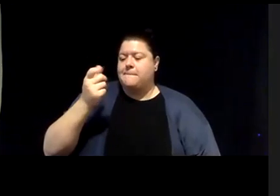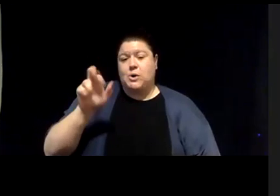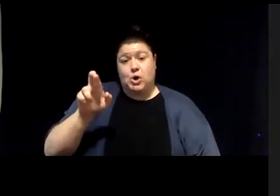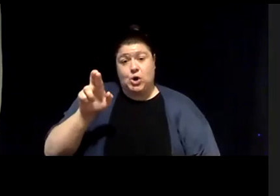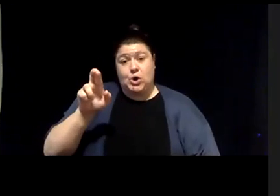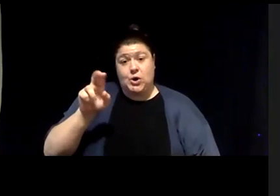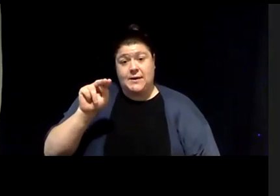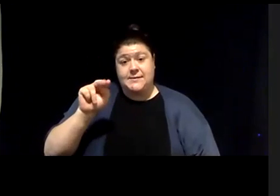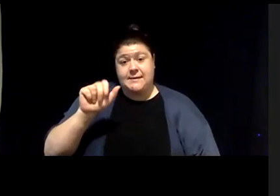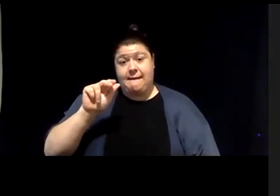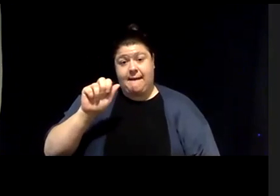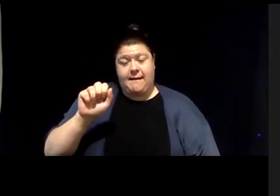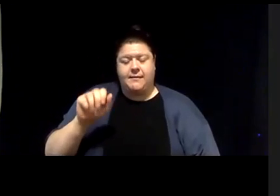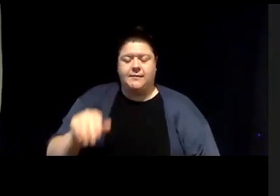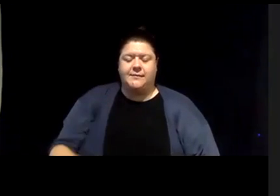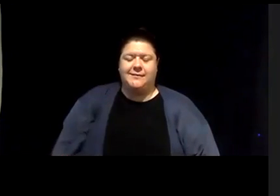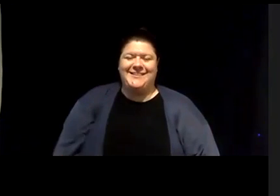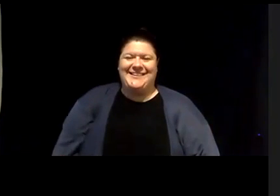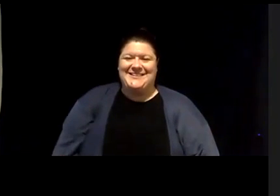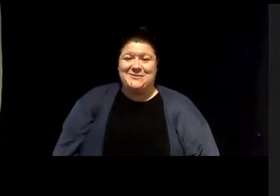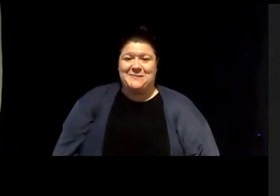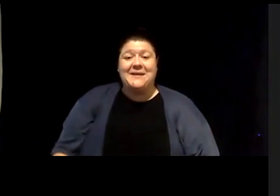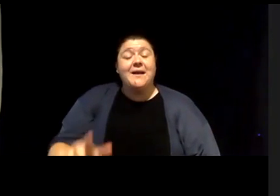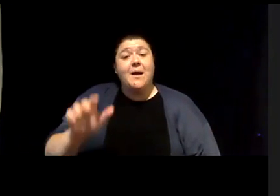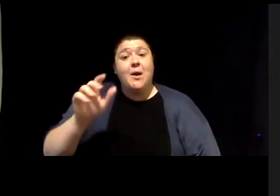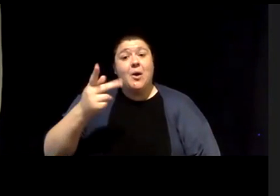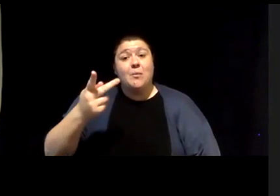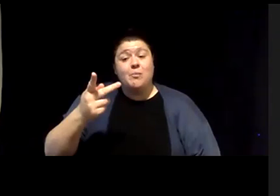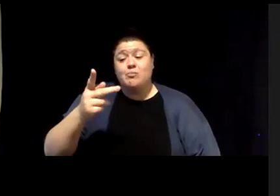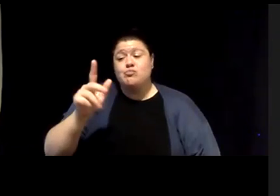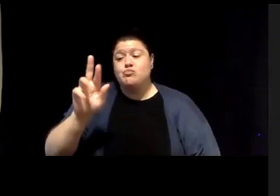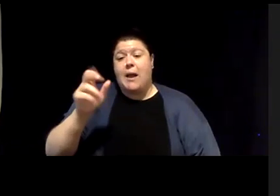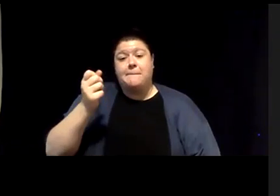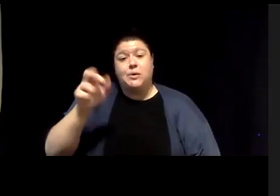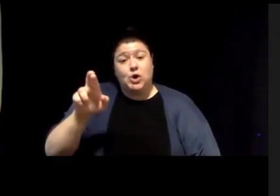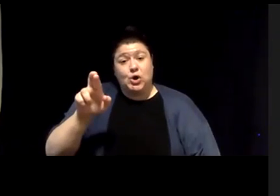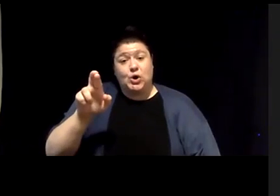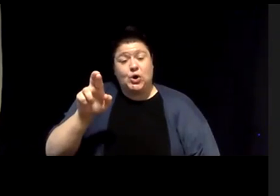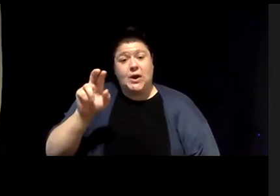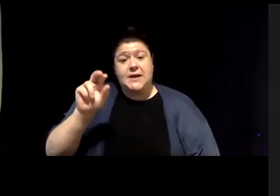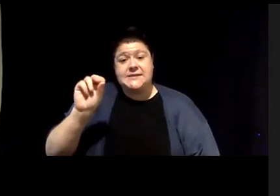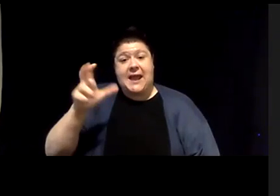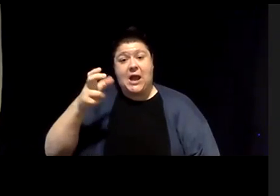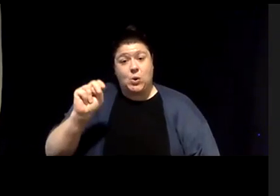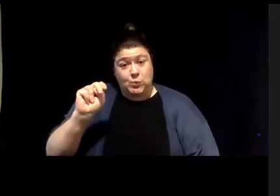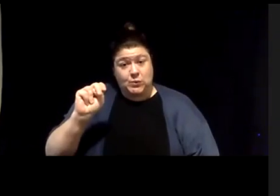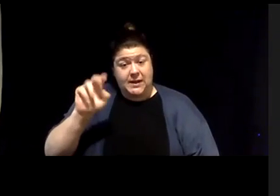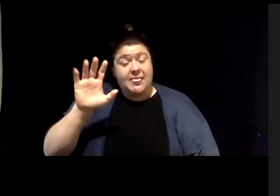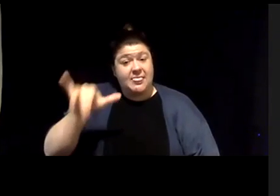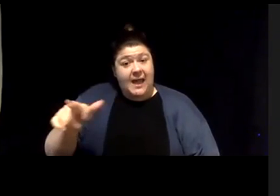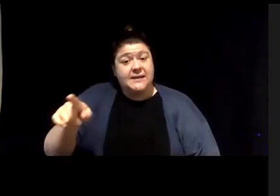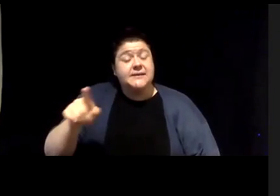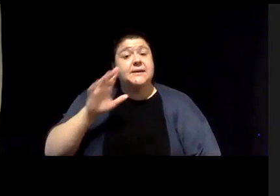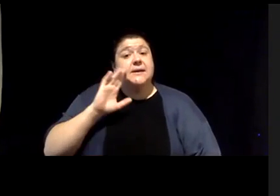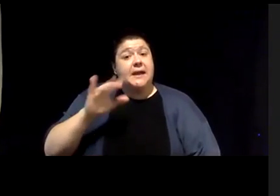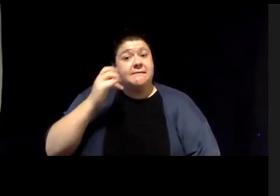just say the proper name in English, right? It's like if you were trying to interpret someone's name from